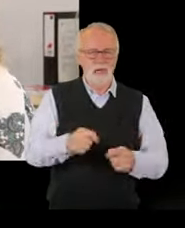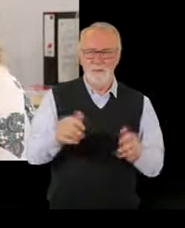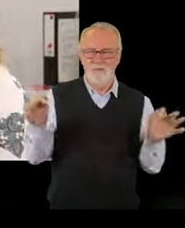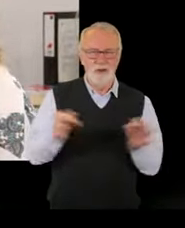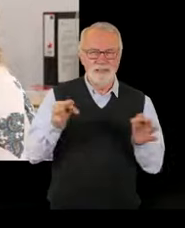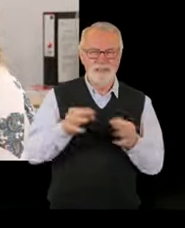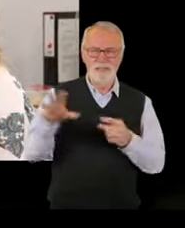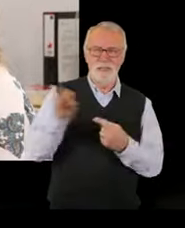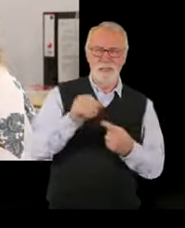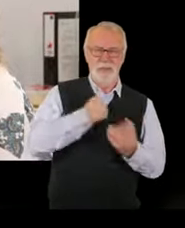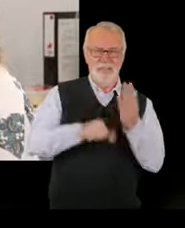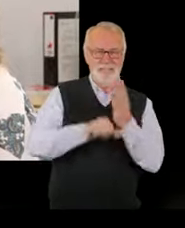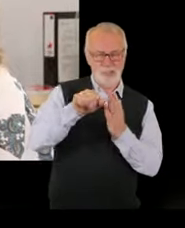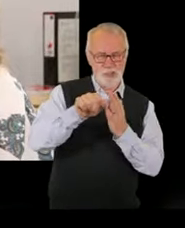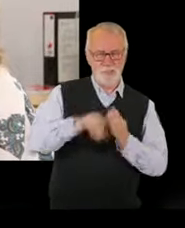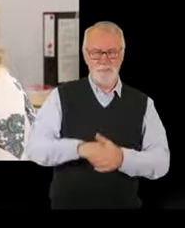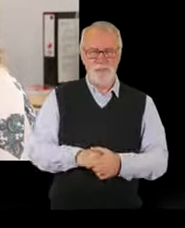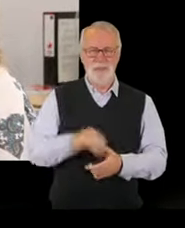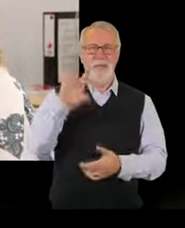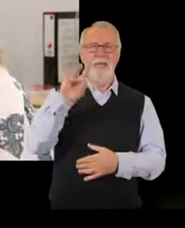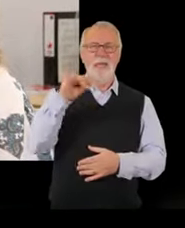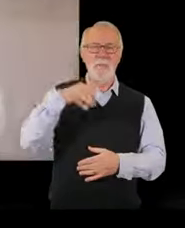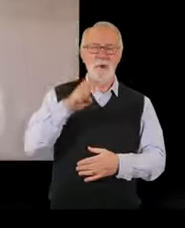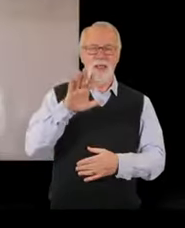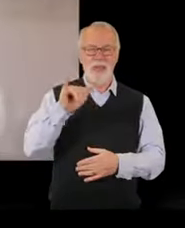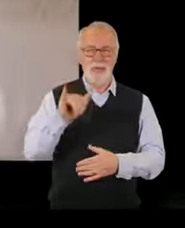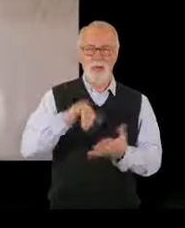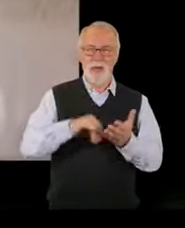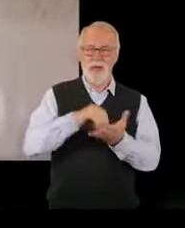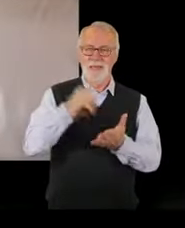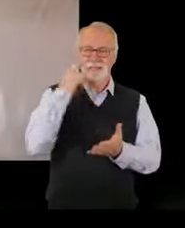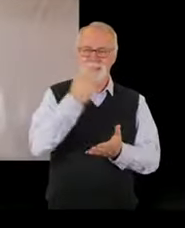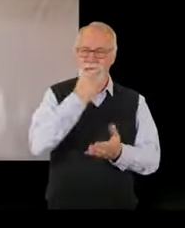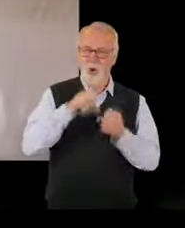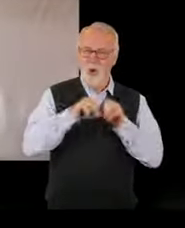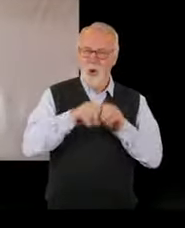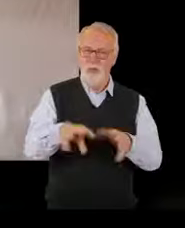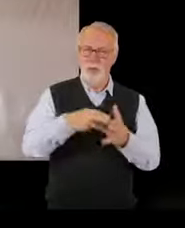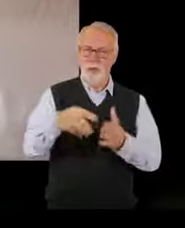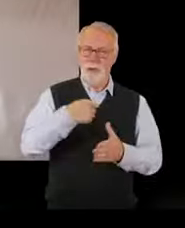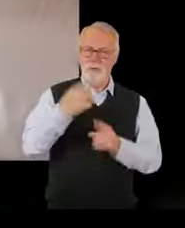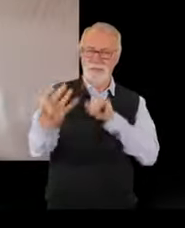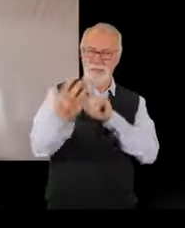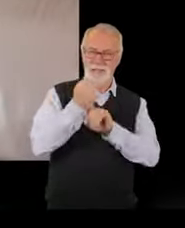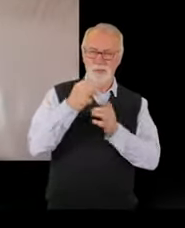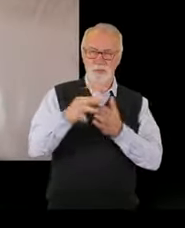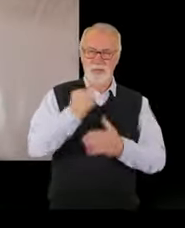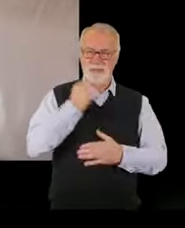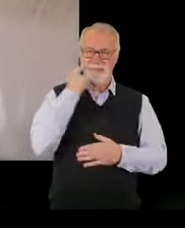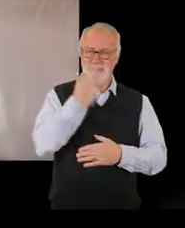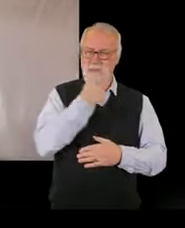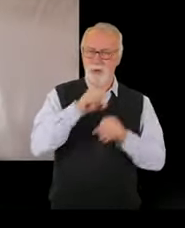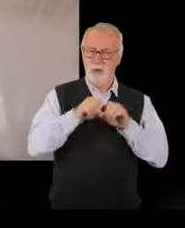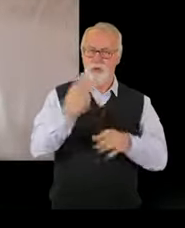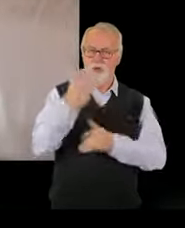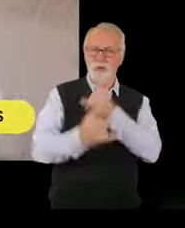It was quite devastating especially at that age. Well I was diagnosed with my sight loss about two years ago and